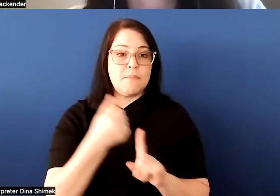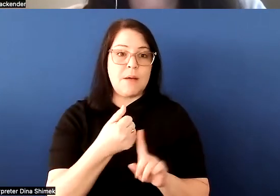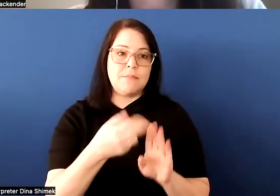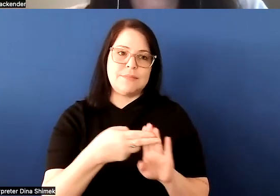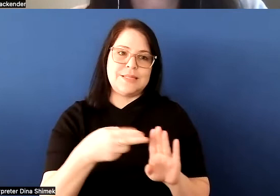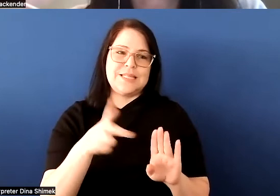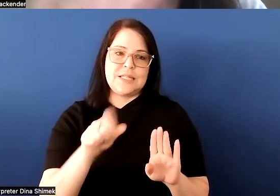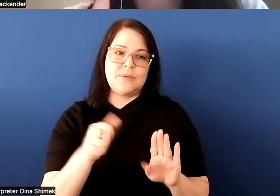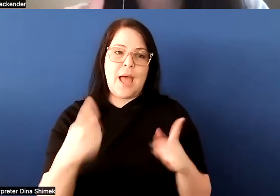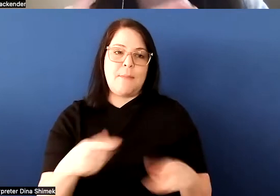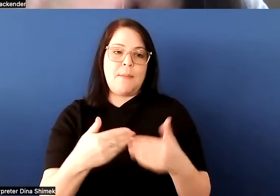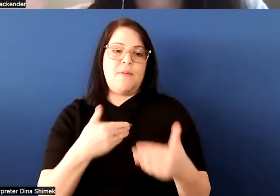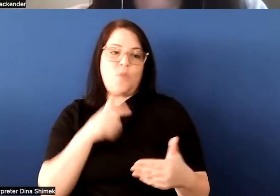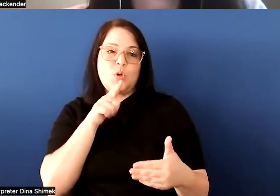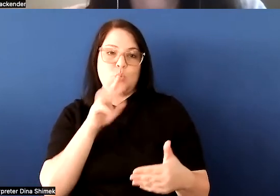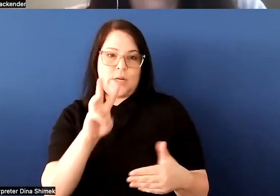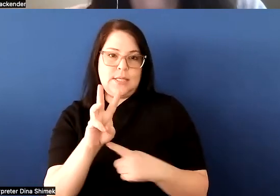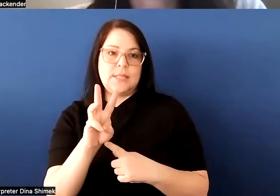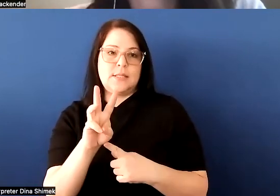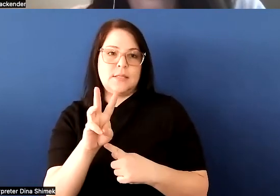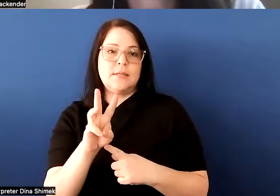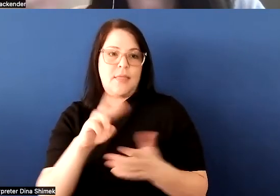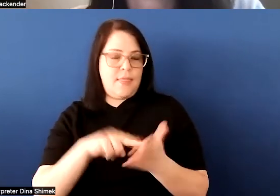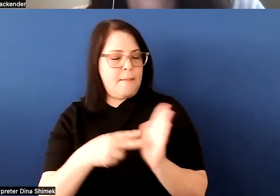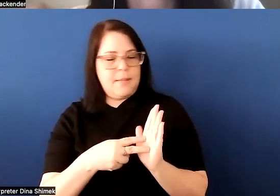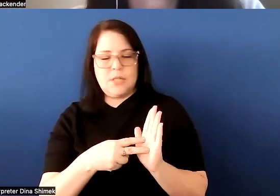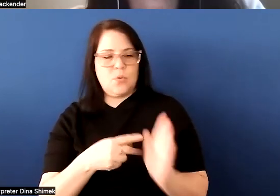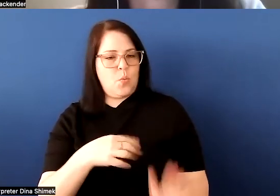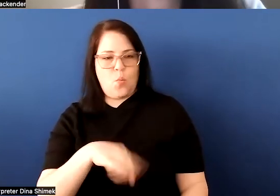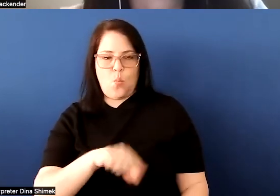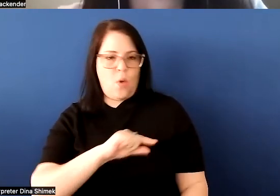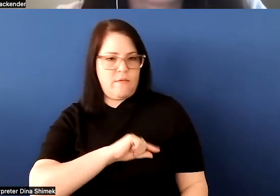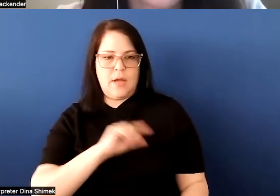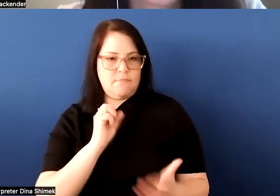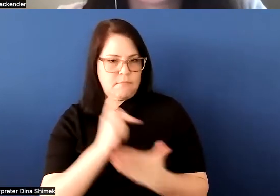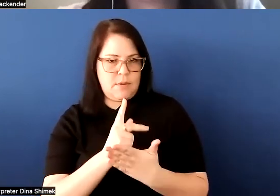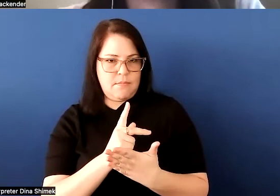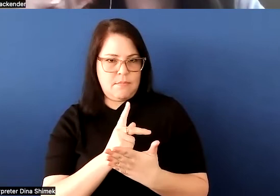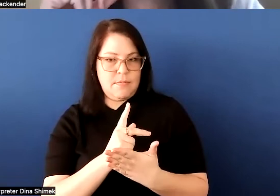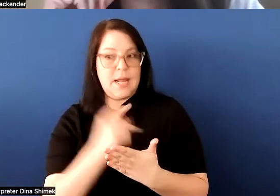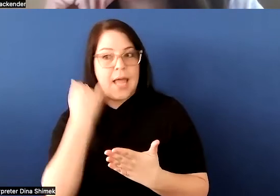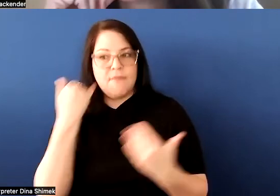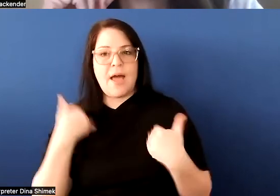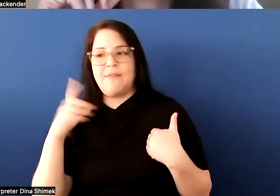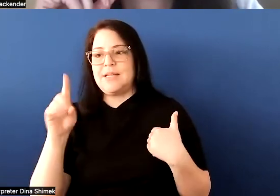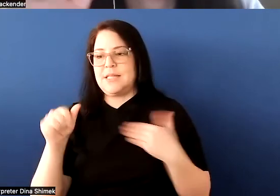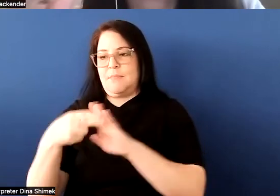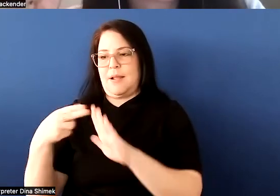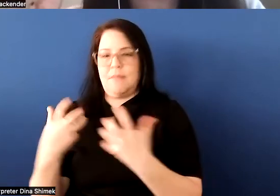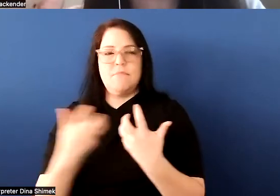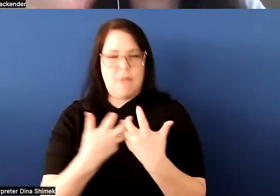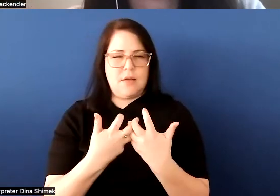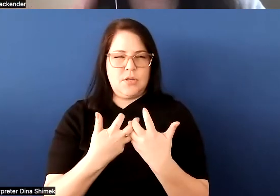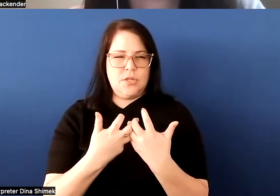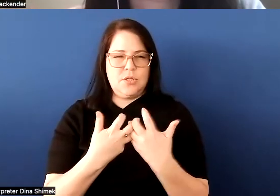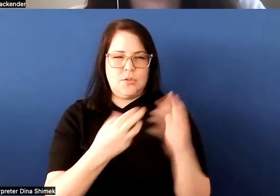happened prior to age 26, they are going to qualify, as long as they have a qualifying disability. But we're